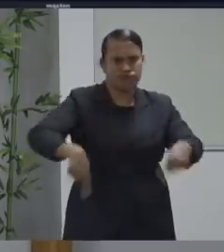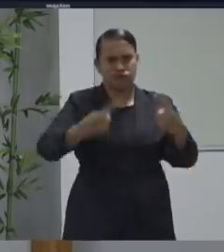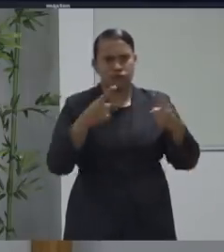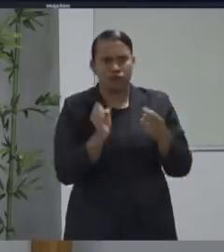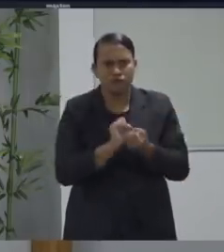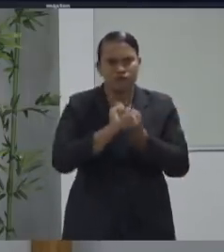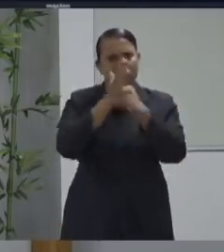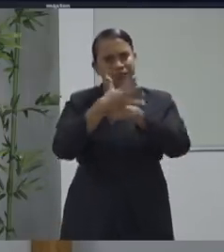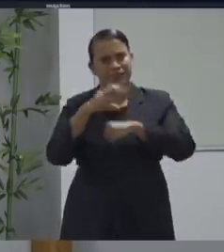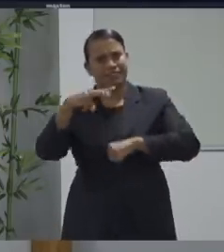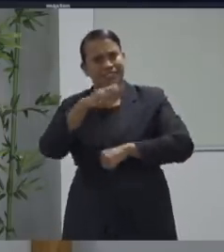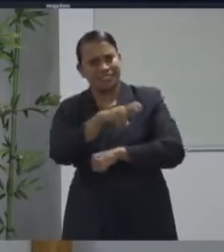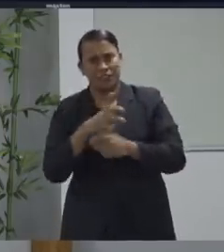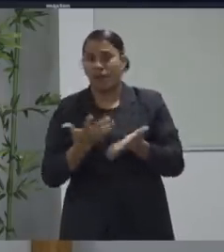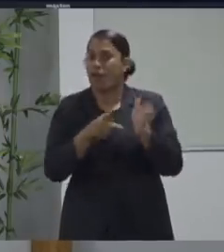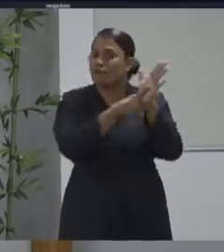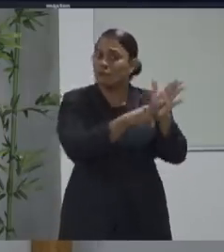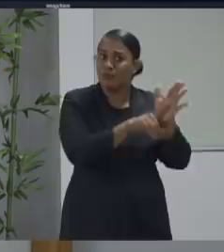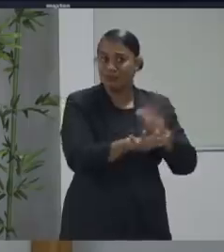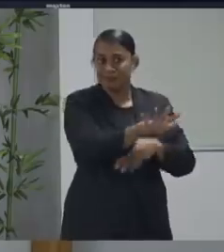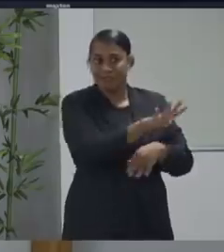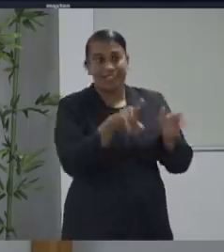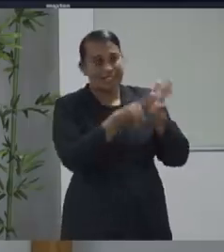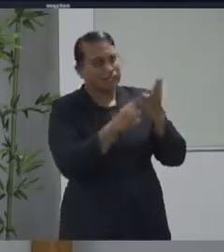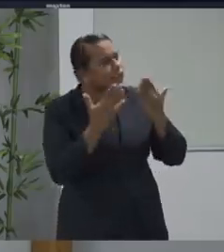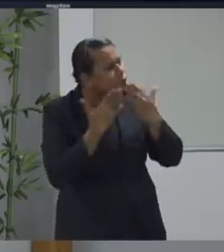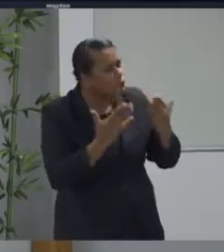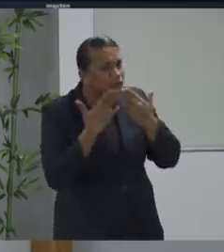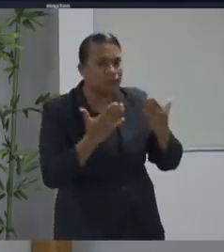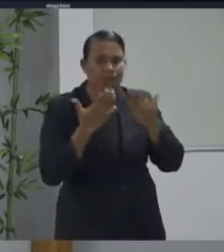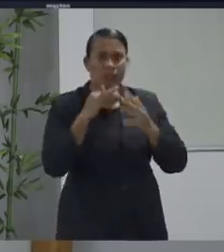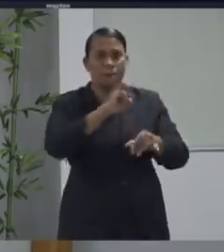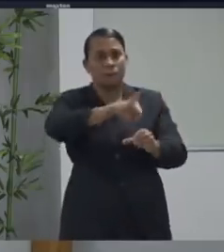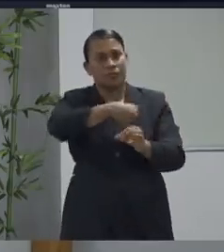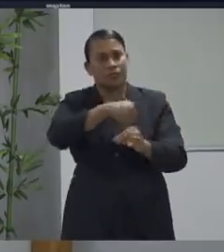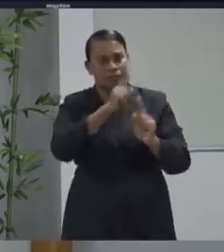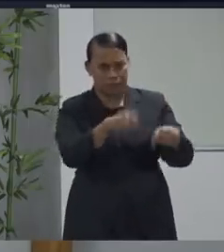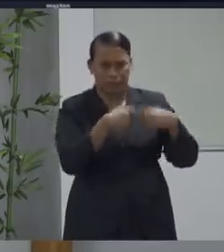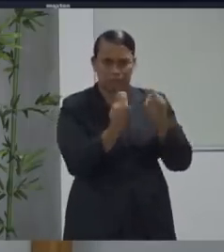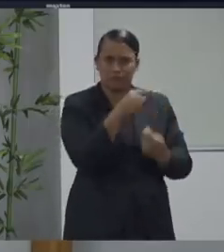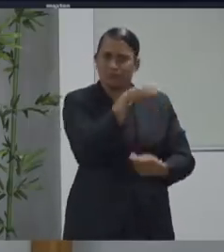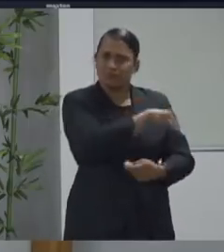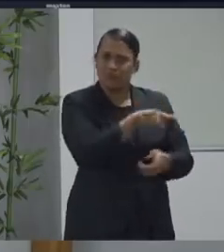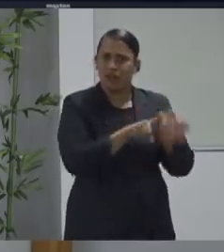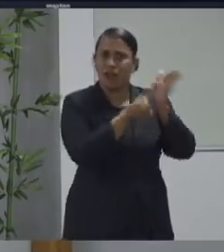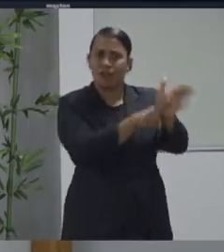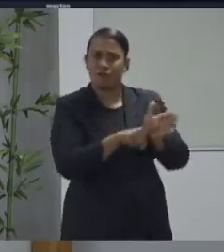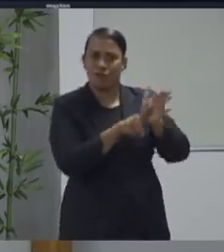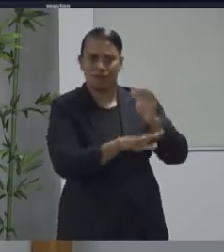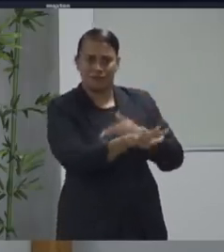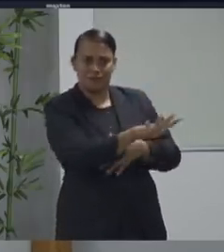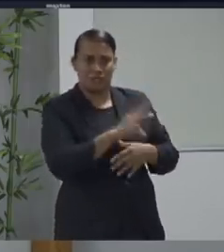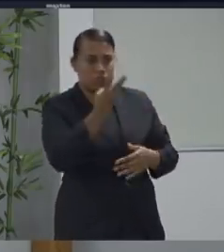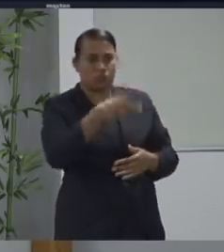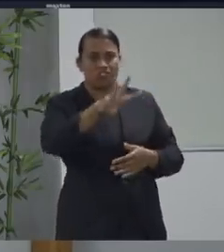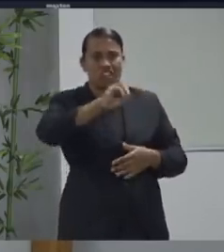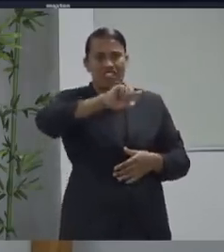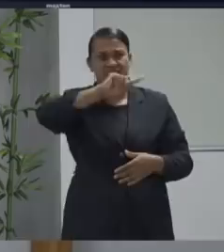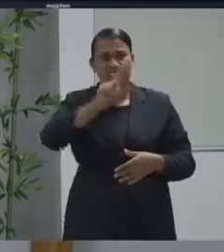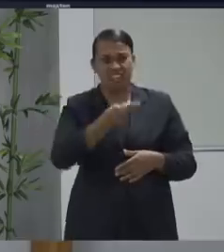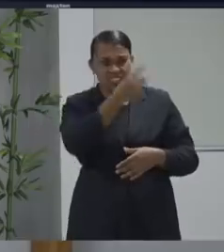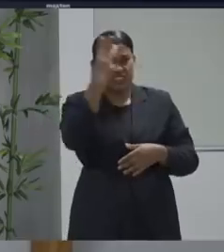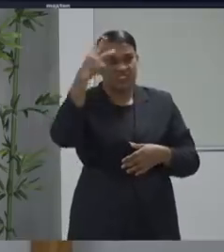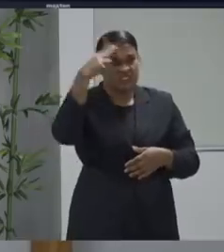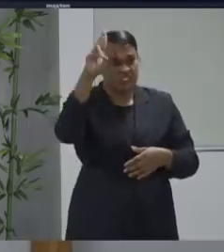example, thanks to the ongoing efforts by our medical teams on the ground, over 30,000 Fijians have